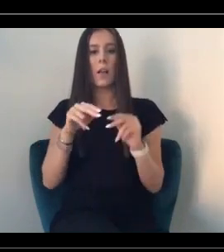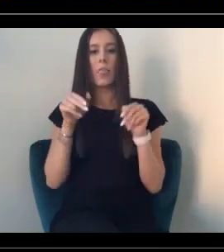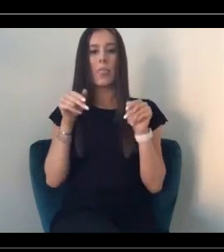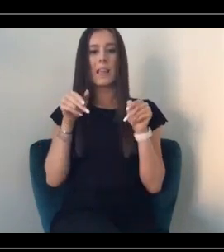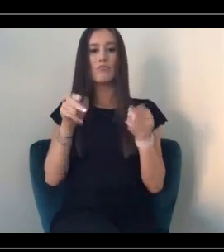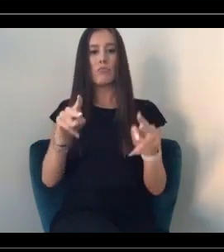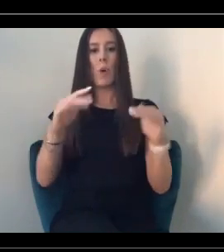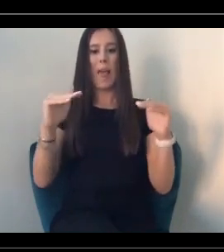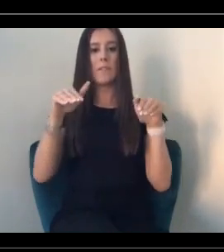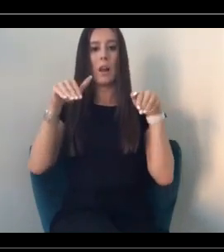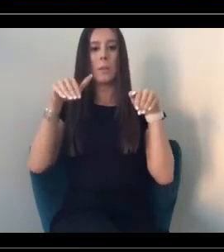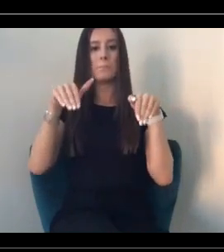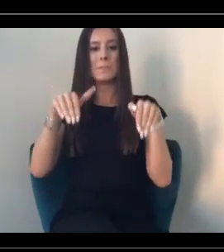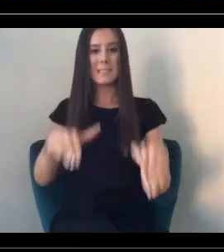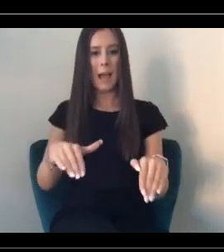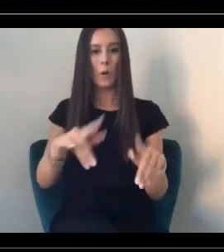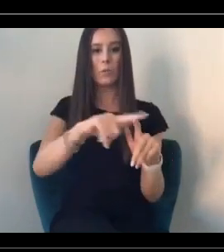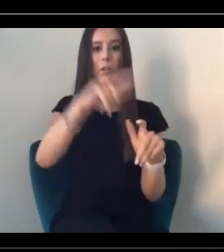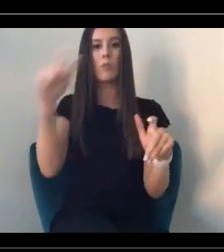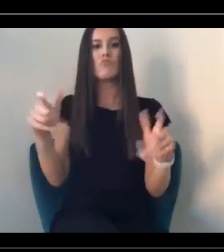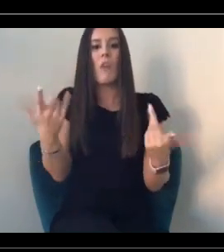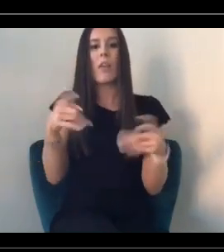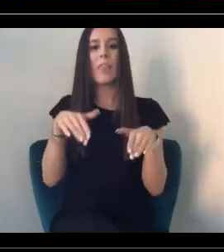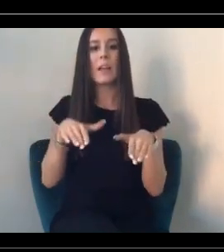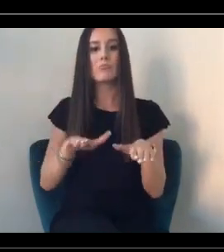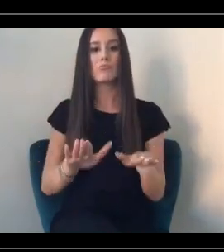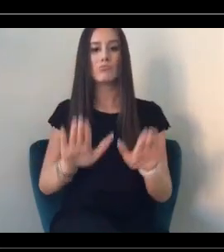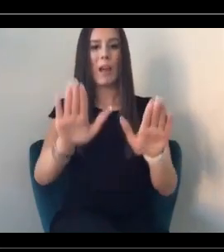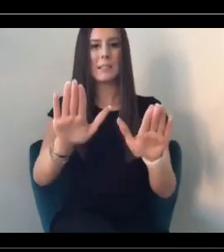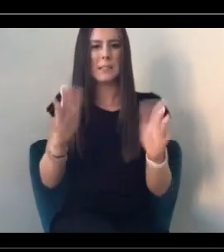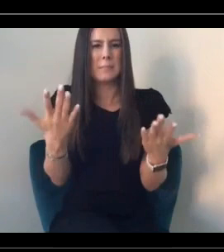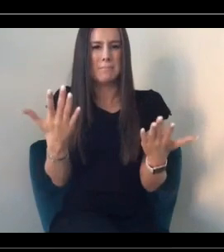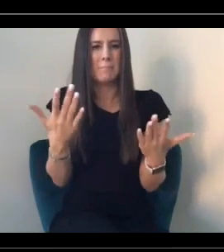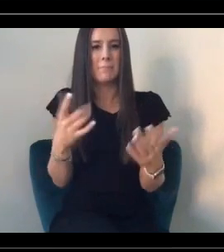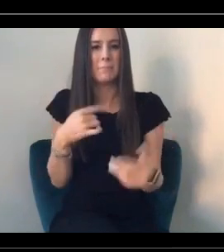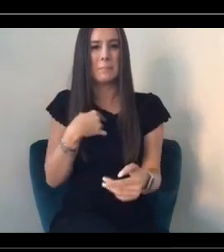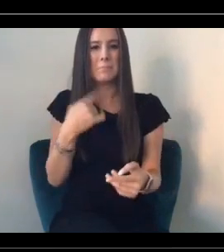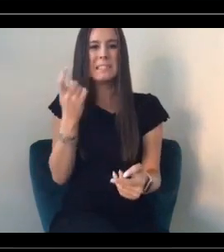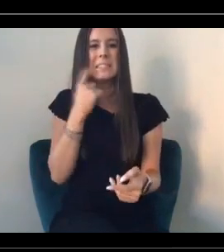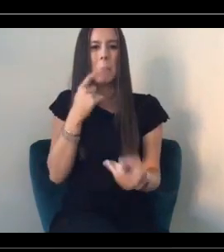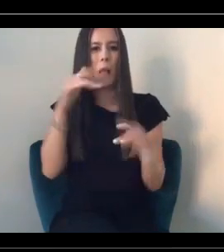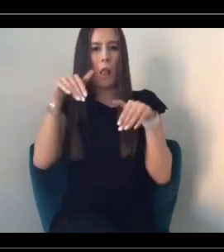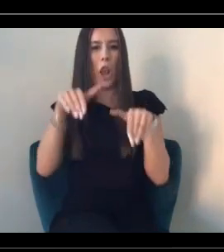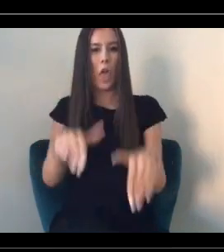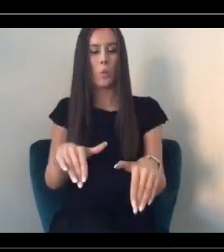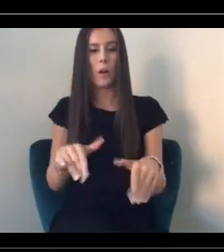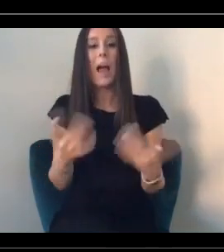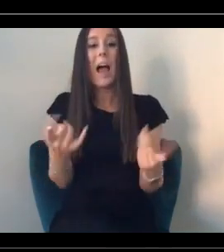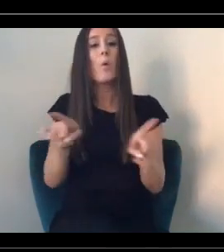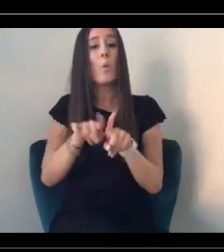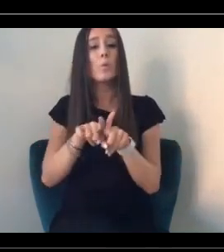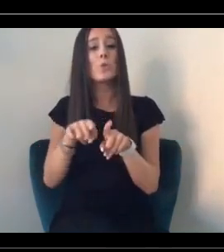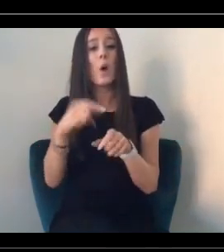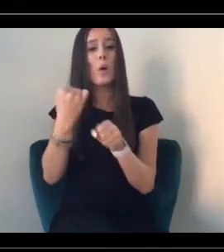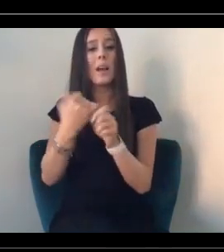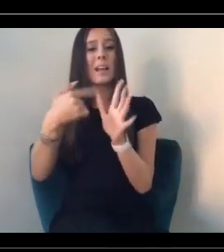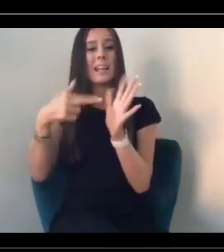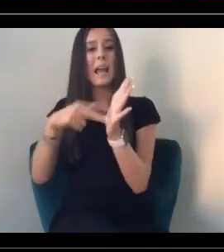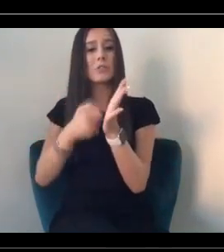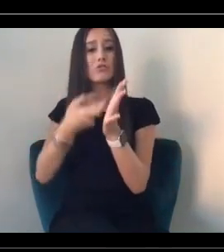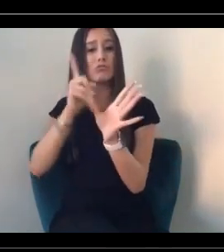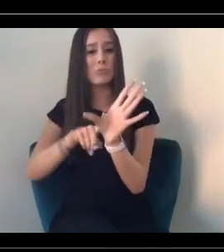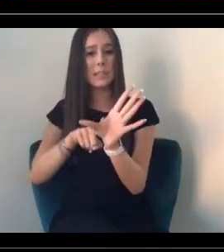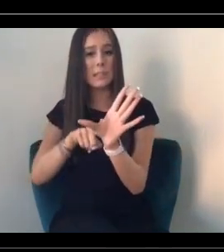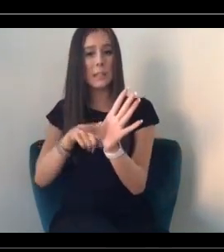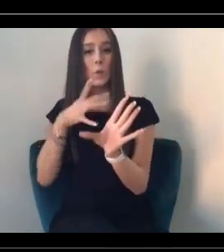of raising it? And there's a supplementary bit to that as well. The proposed gantry that requires the moving